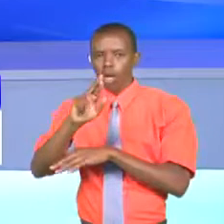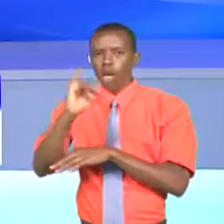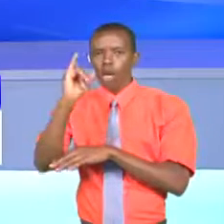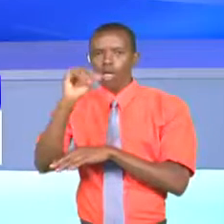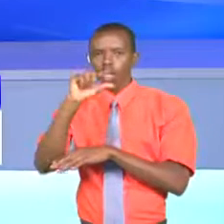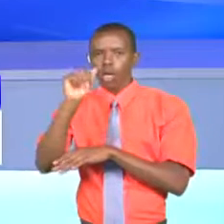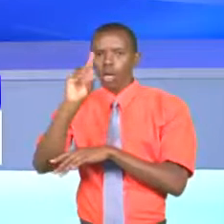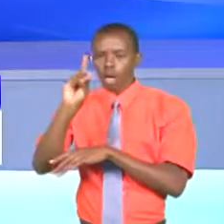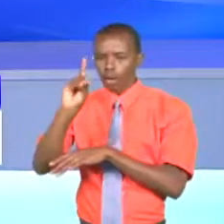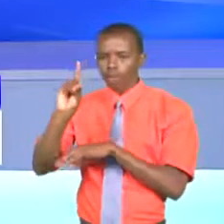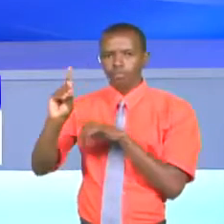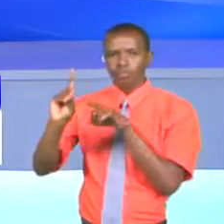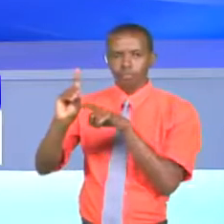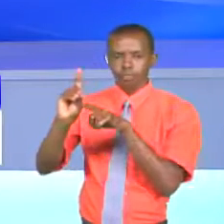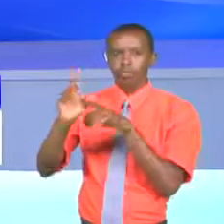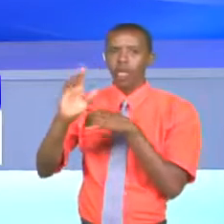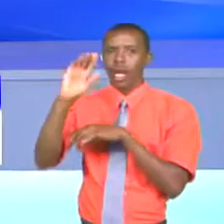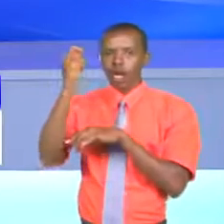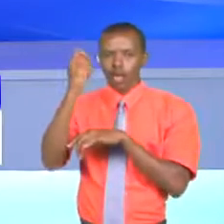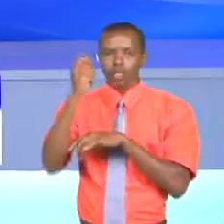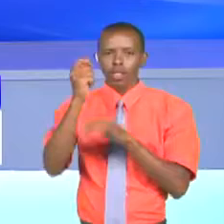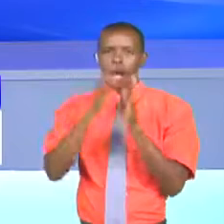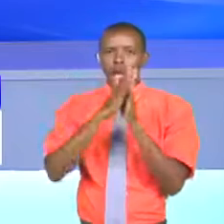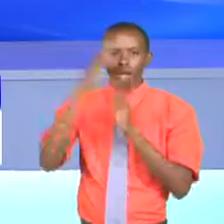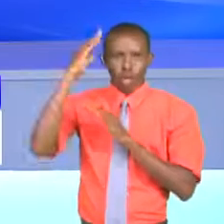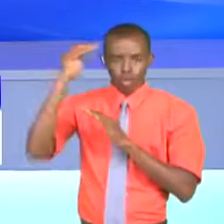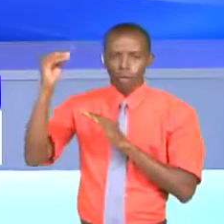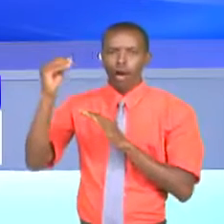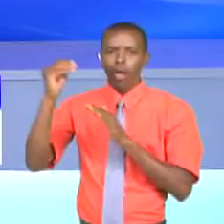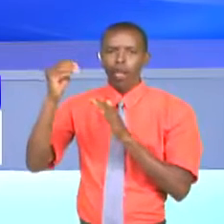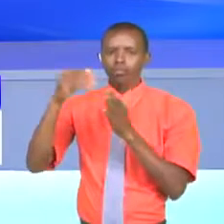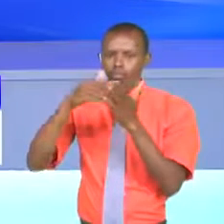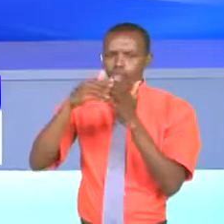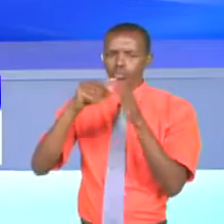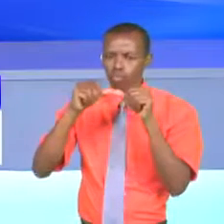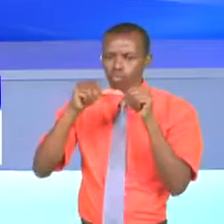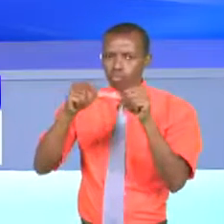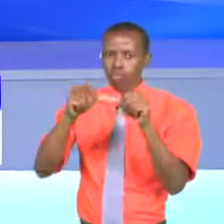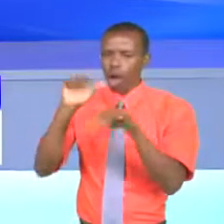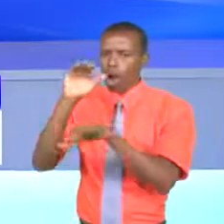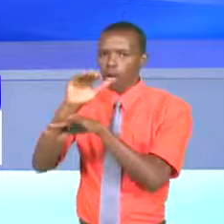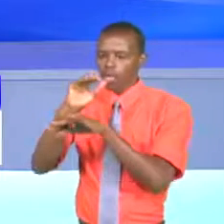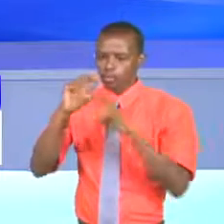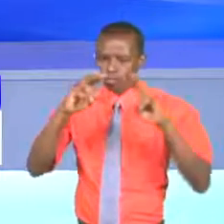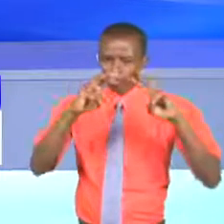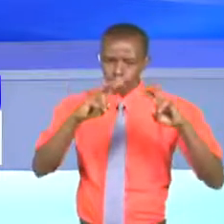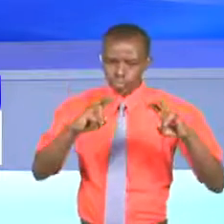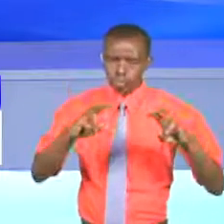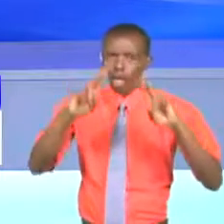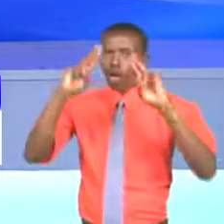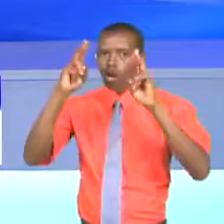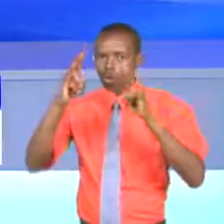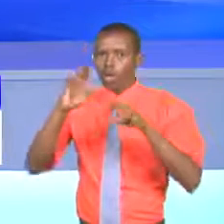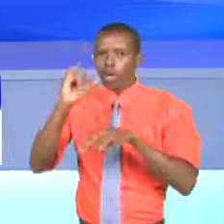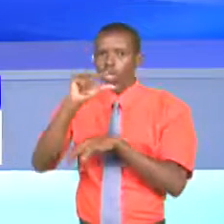Intergovernmental Authority on Development, IGAD. The Kenya-Somali tiff has been ongoing for months, leading to the call for investigations into the matter